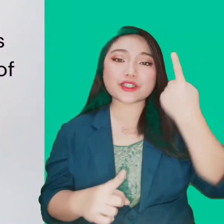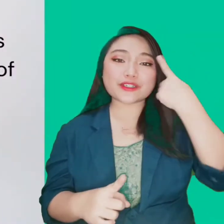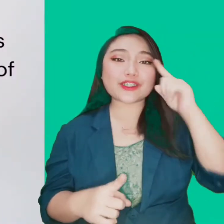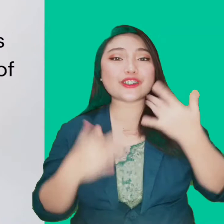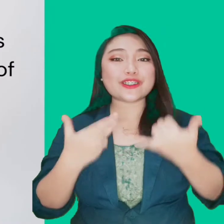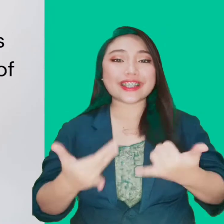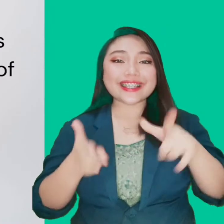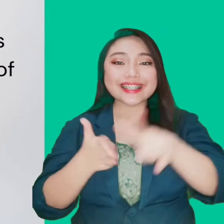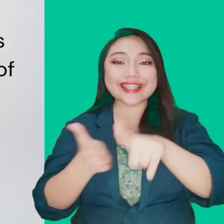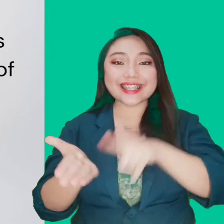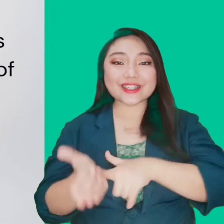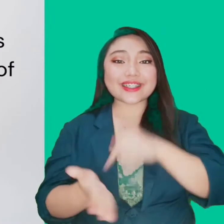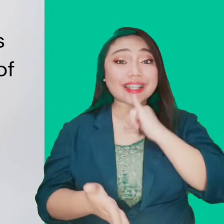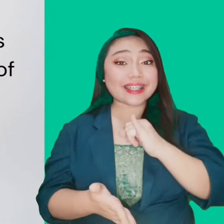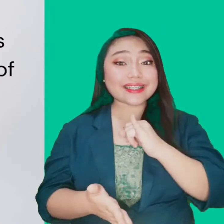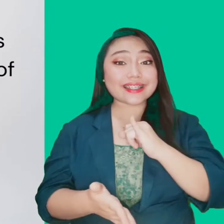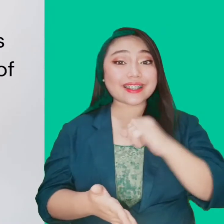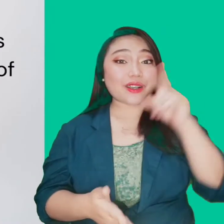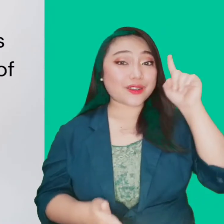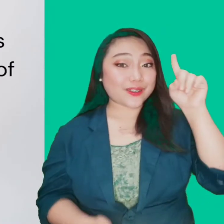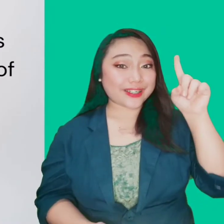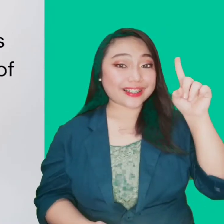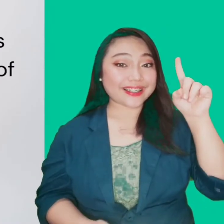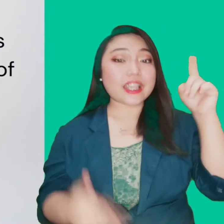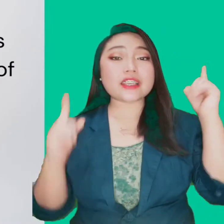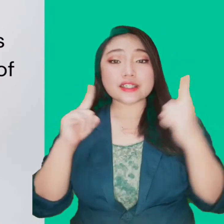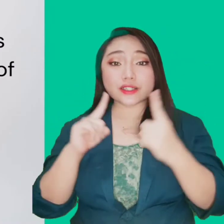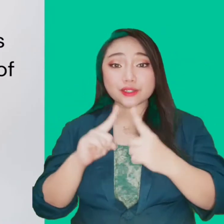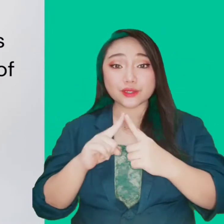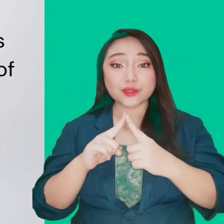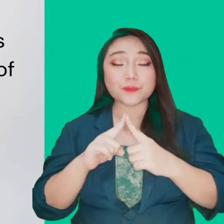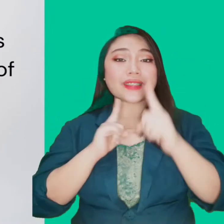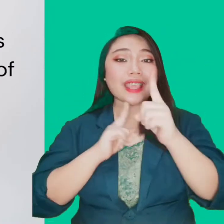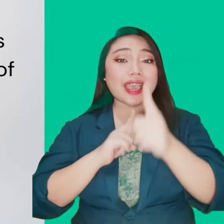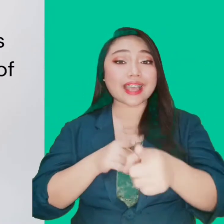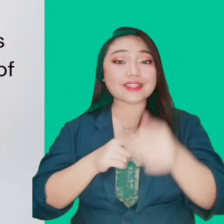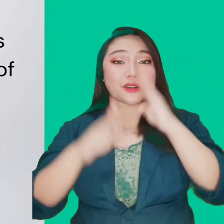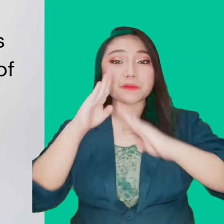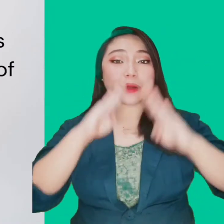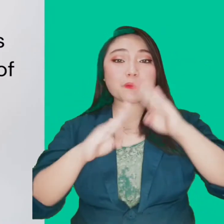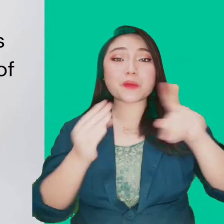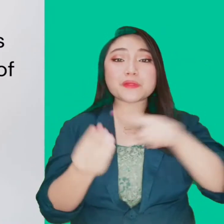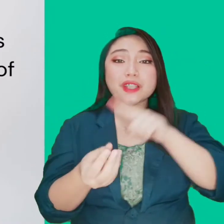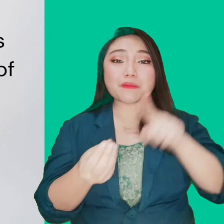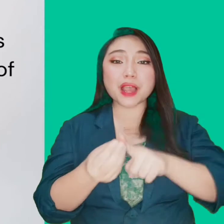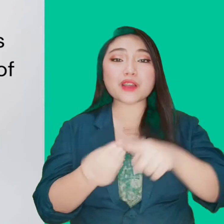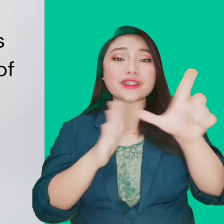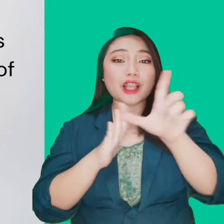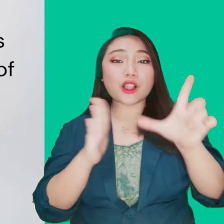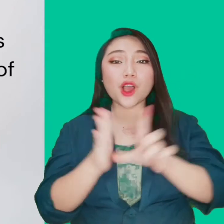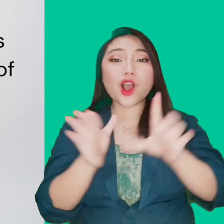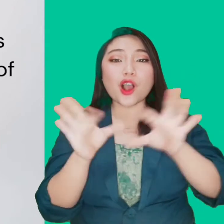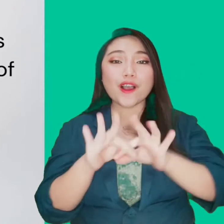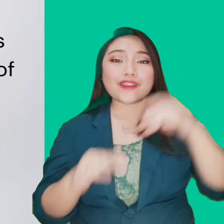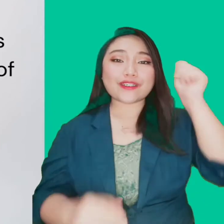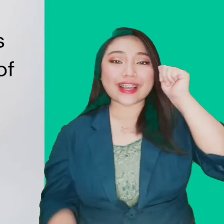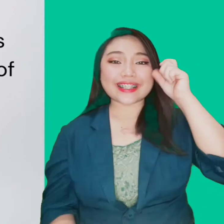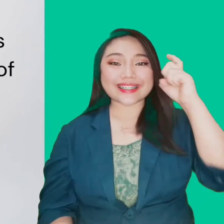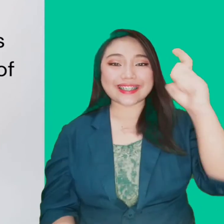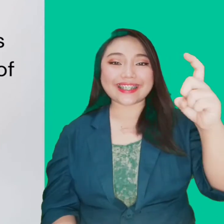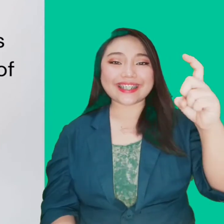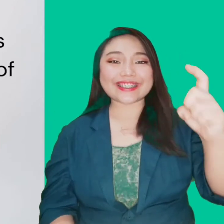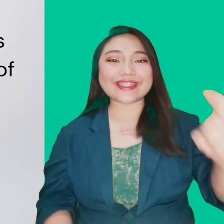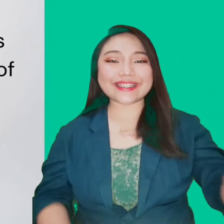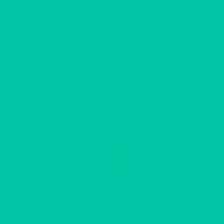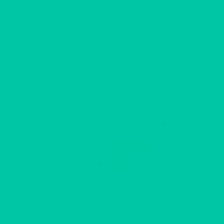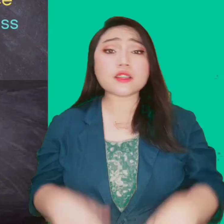The objectives for today's lesson is only one. It's for you to solve problems involving the law